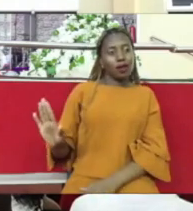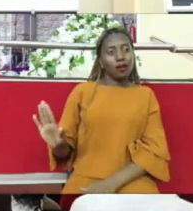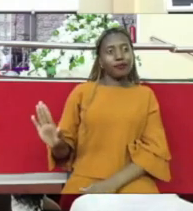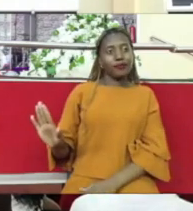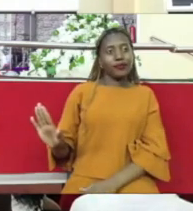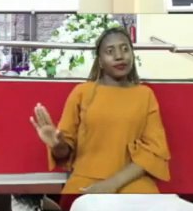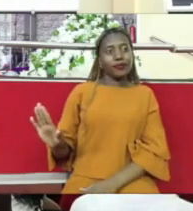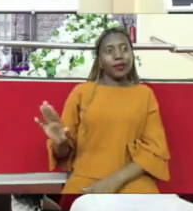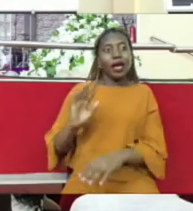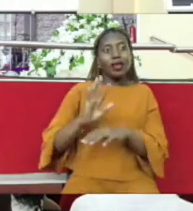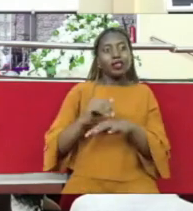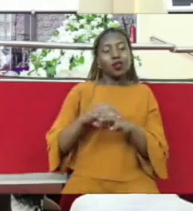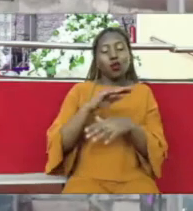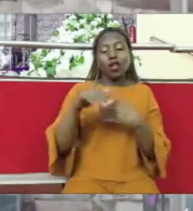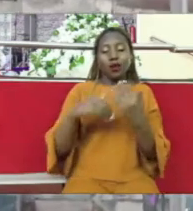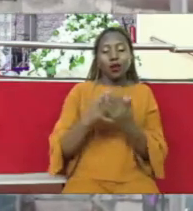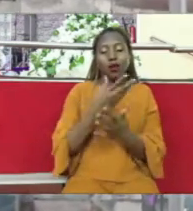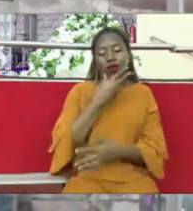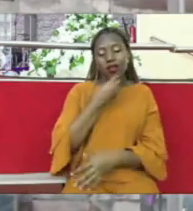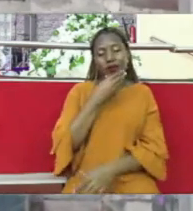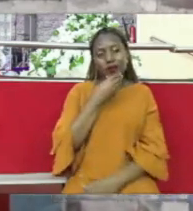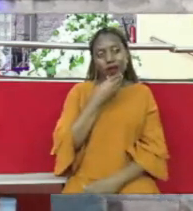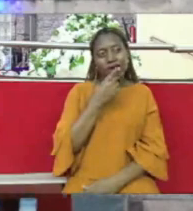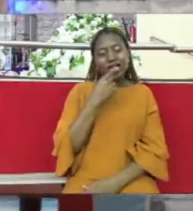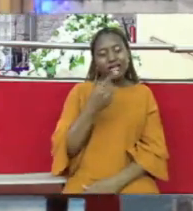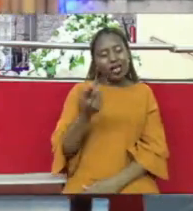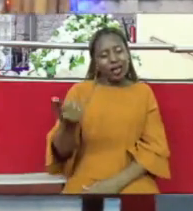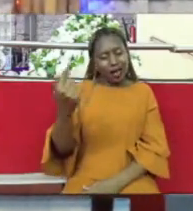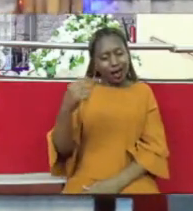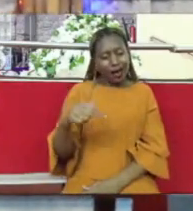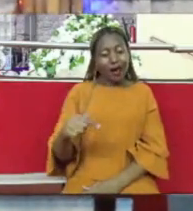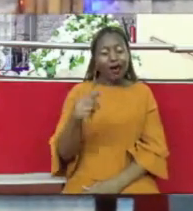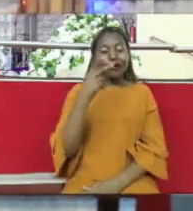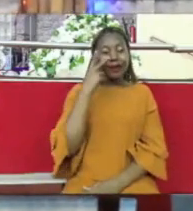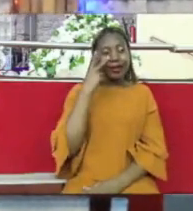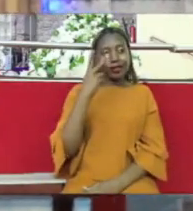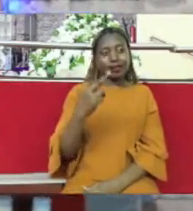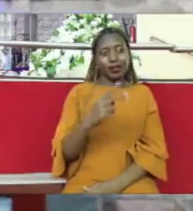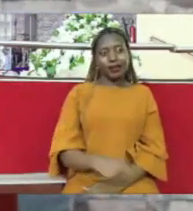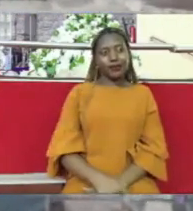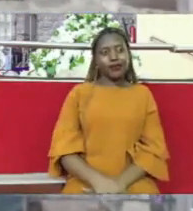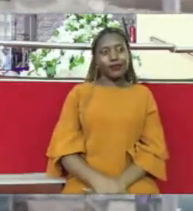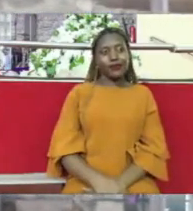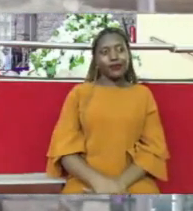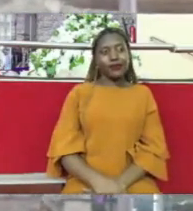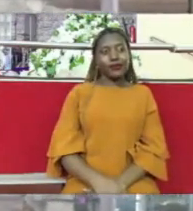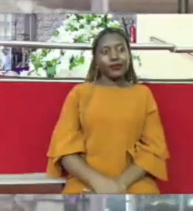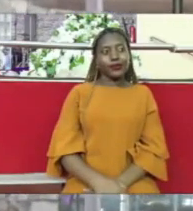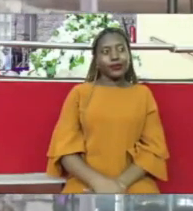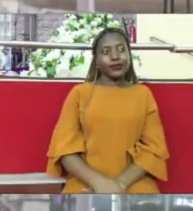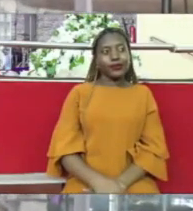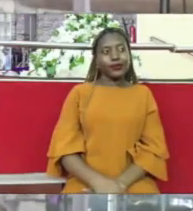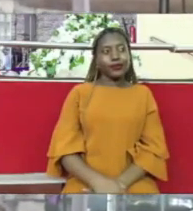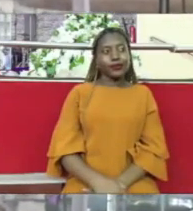she's calling all of them and telling them, come and see na, a man. Waita wote wakiwambia, njooni